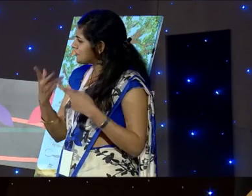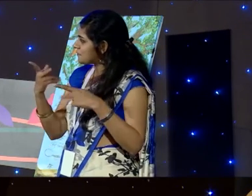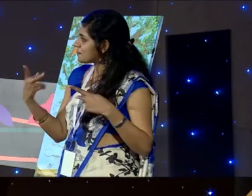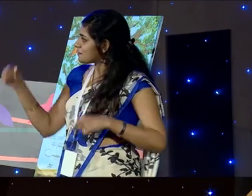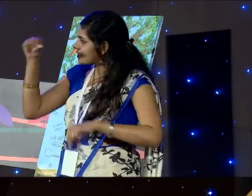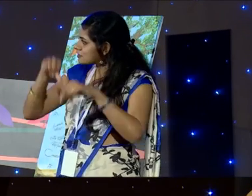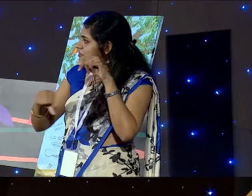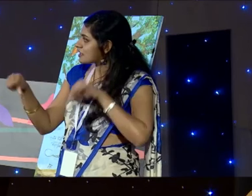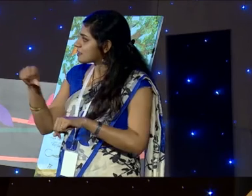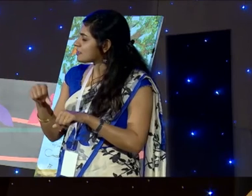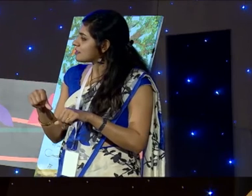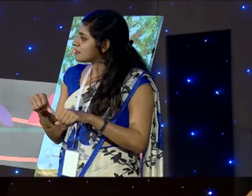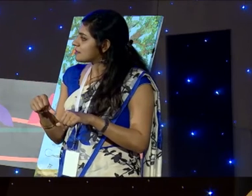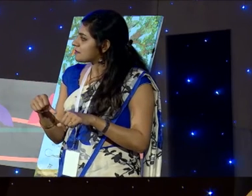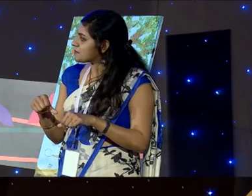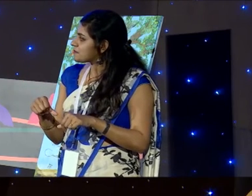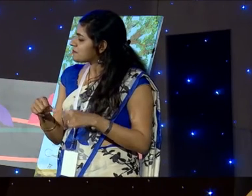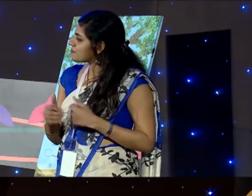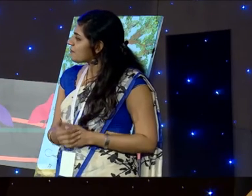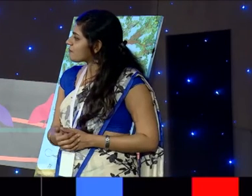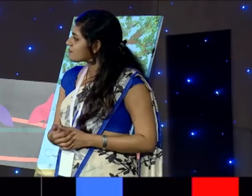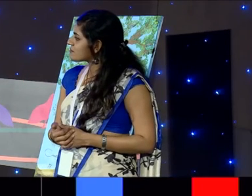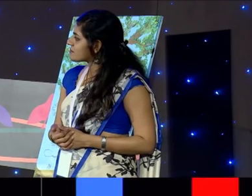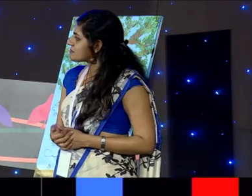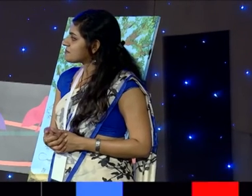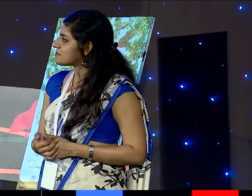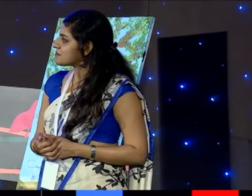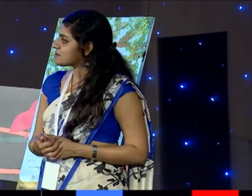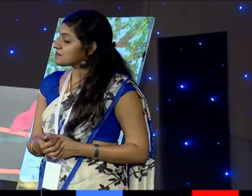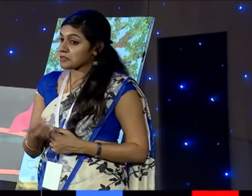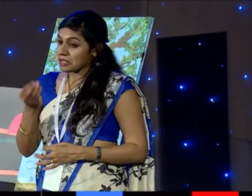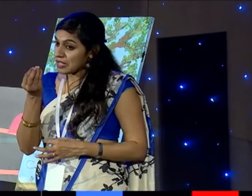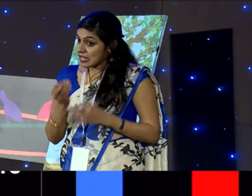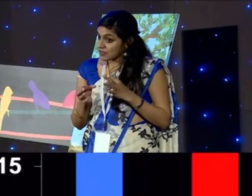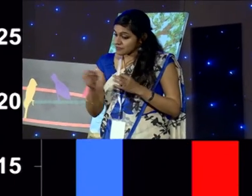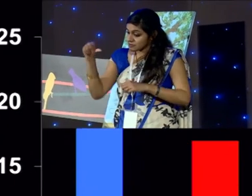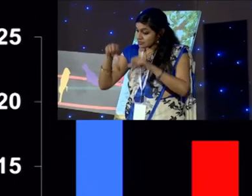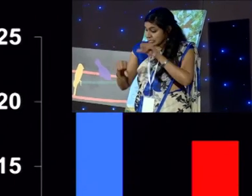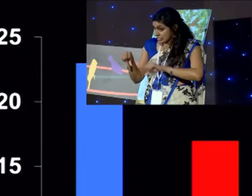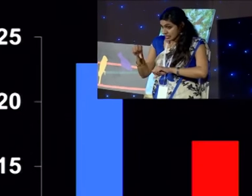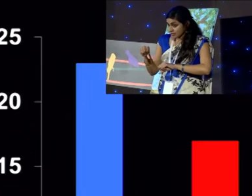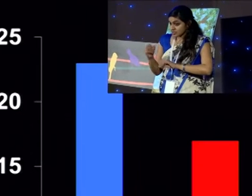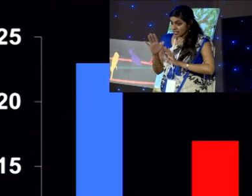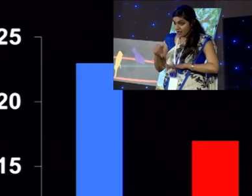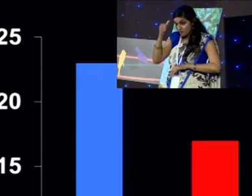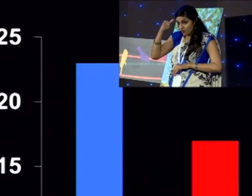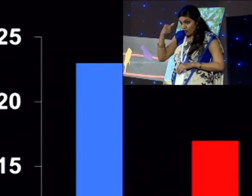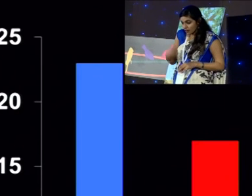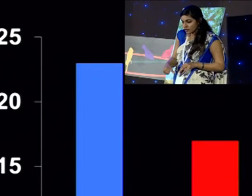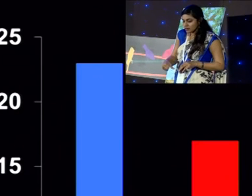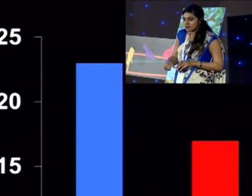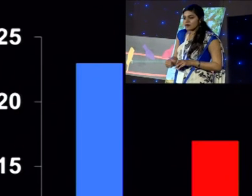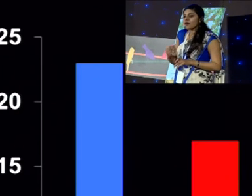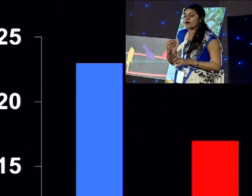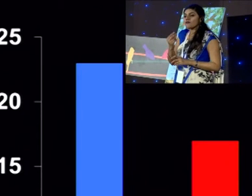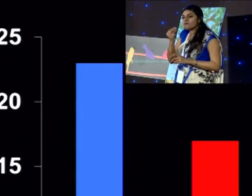scientists and found that if you give them a measure of autistic traits, in fact, scientists score higher